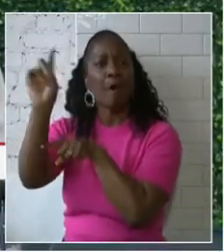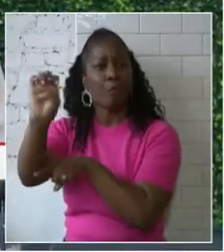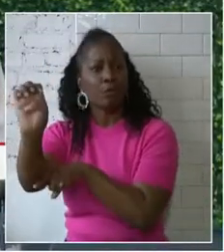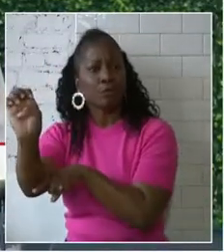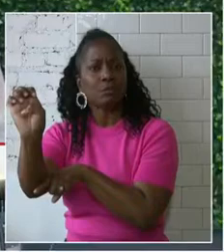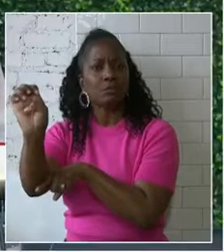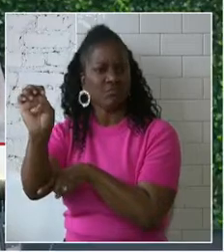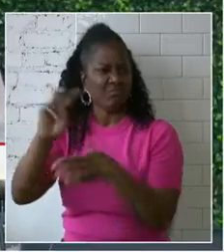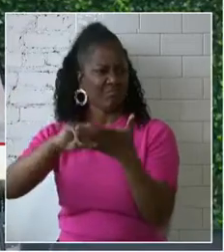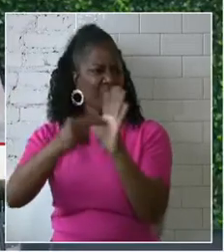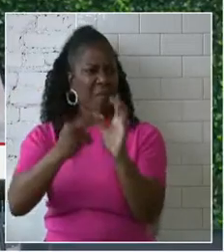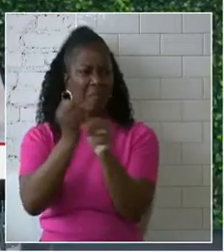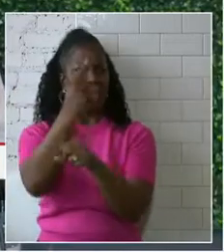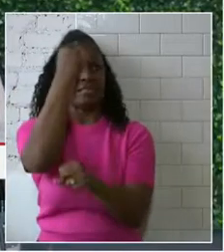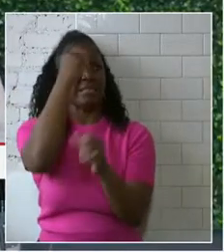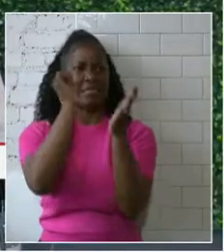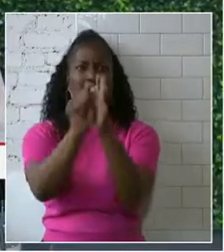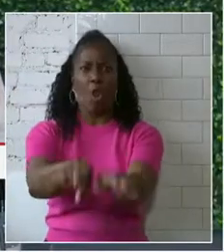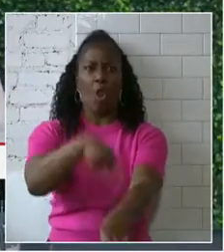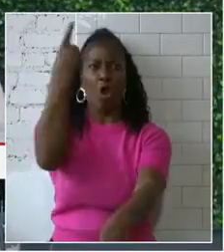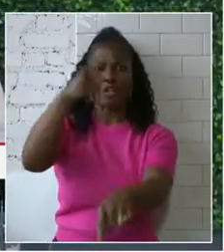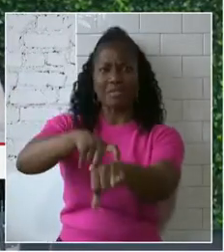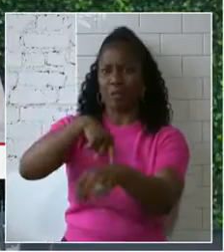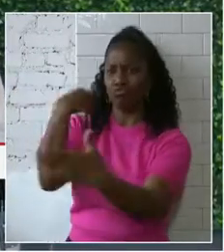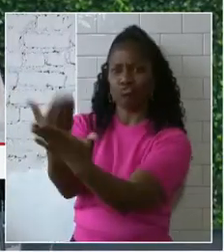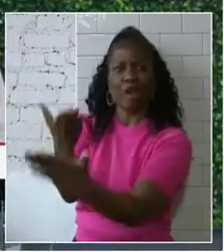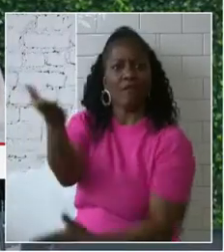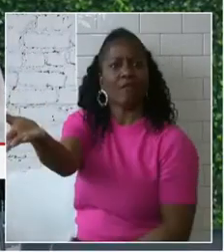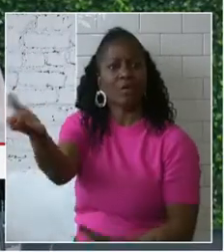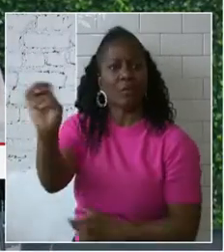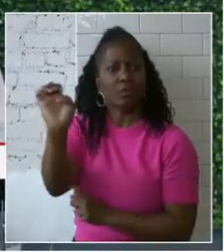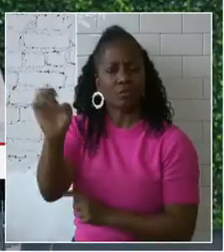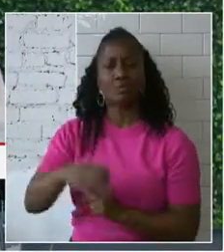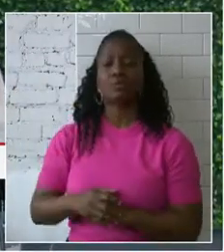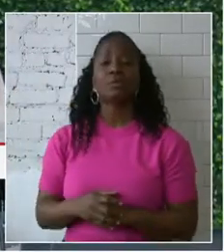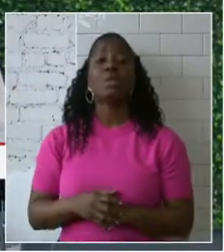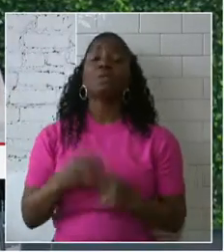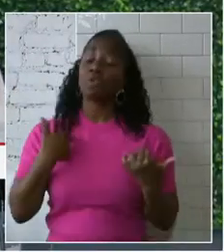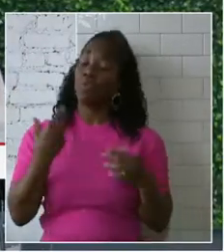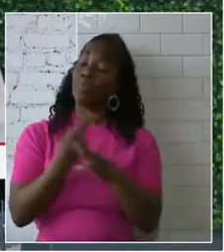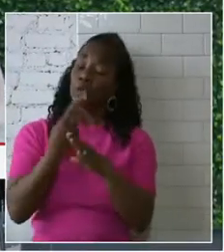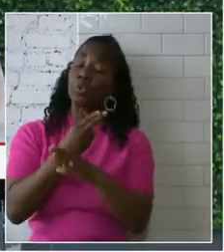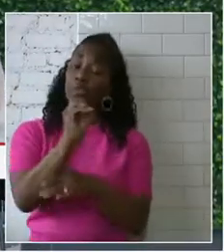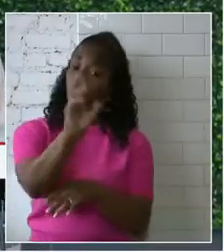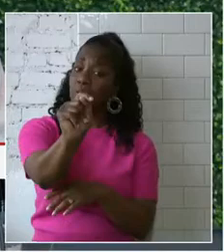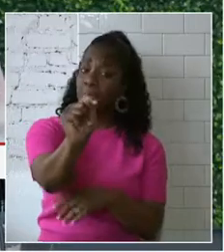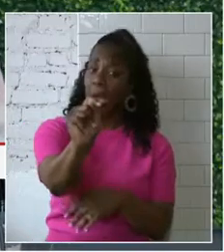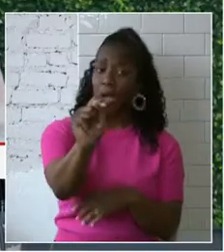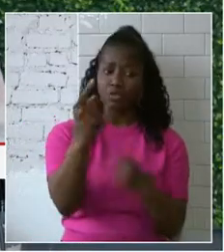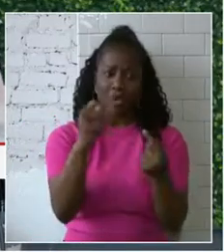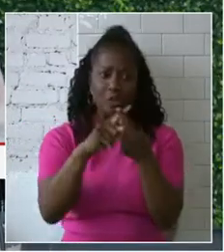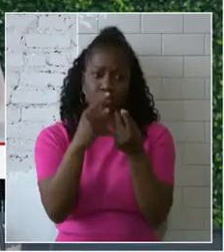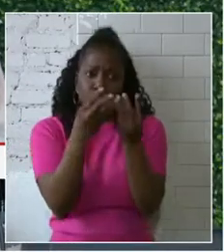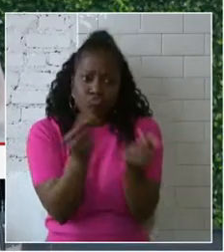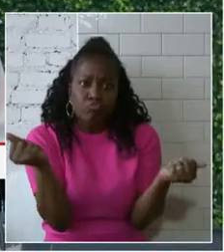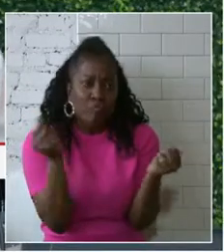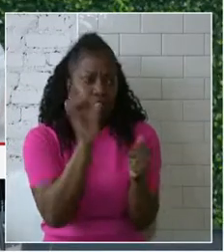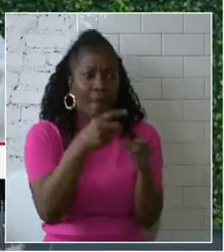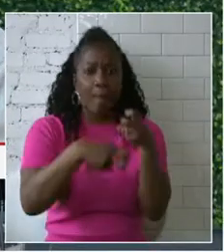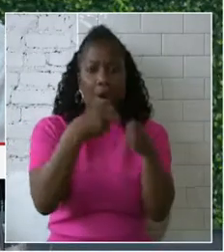longer. We've tried to mitigate some of that with the use of overtime, but that's not